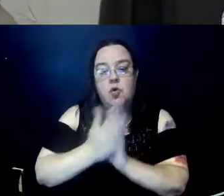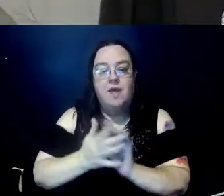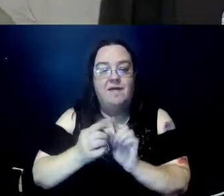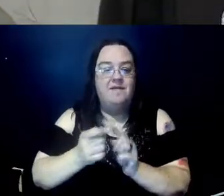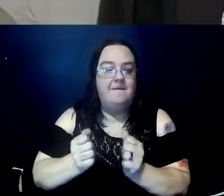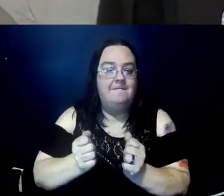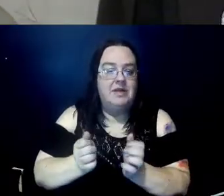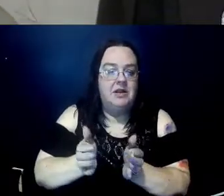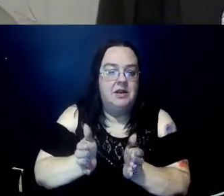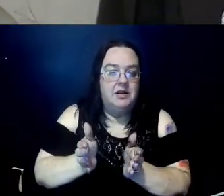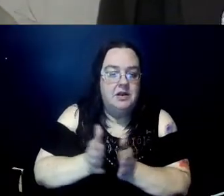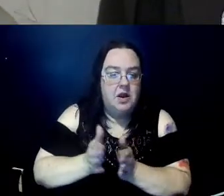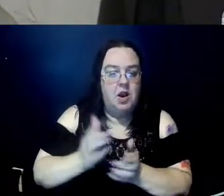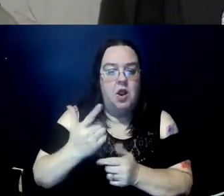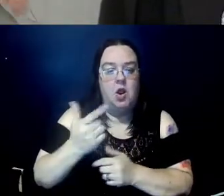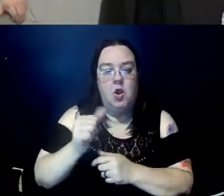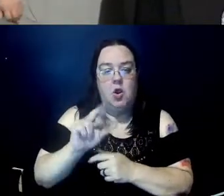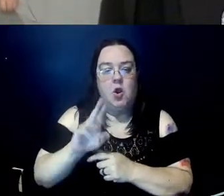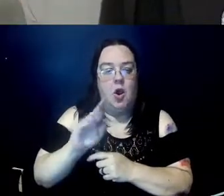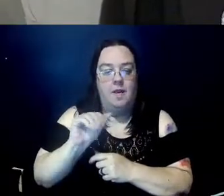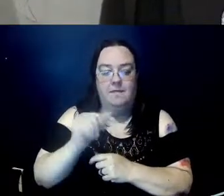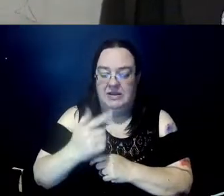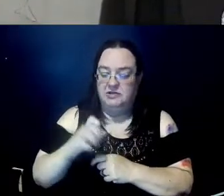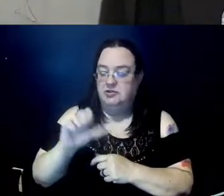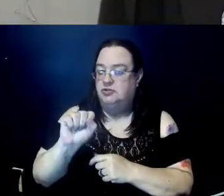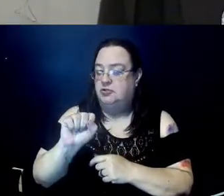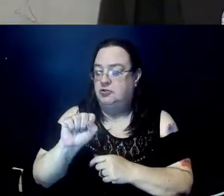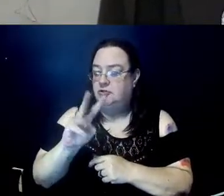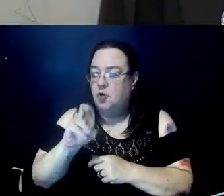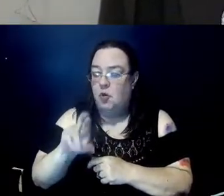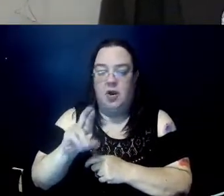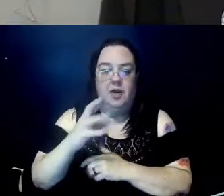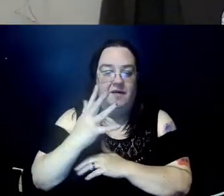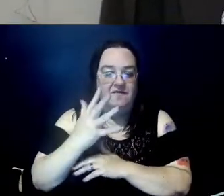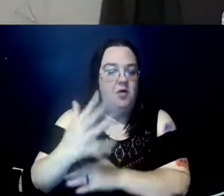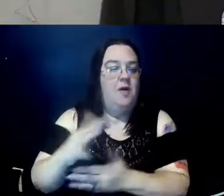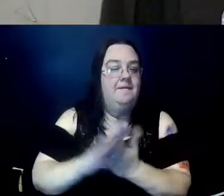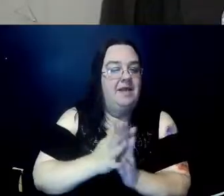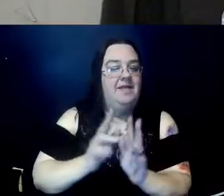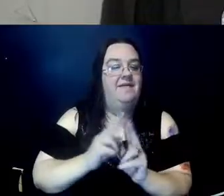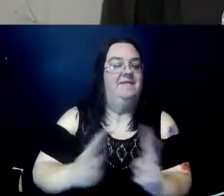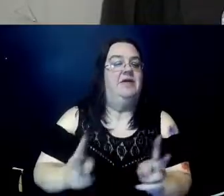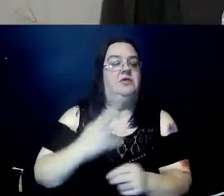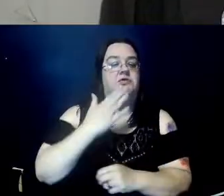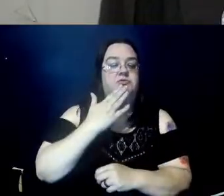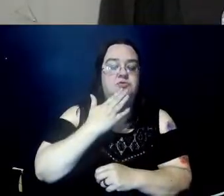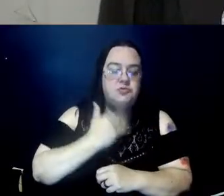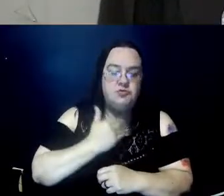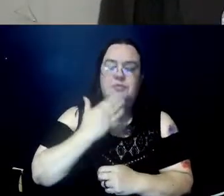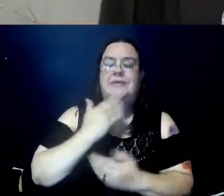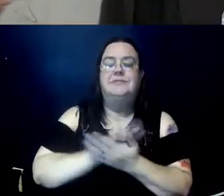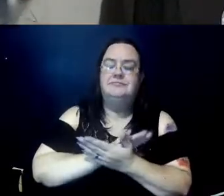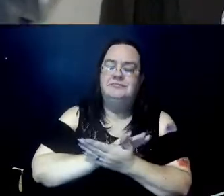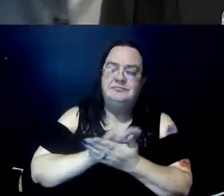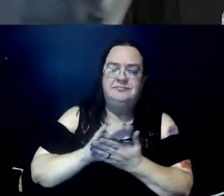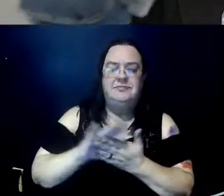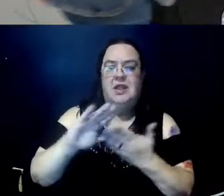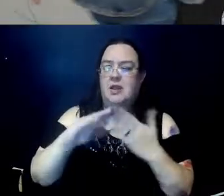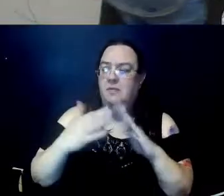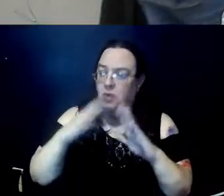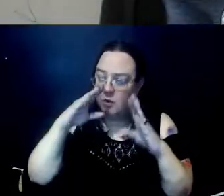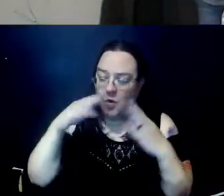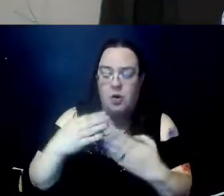little garbage sewer forest into a very sweet, charming, community-oriented